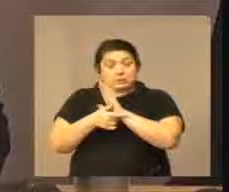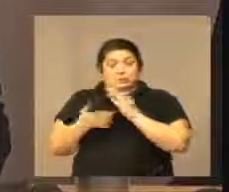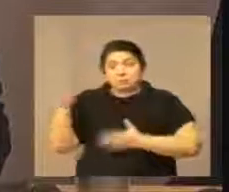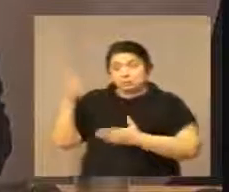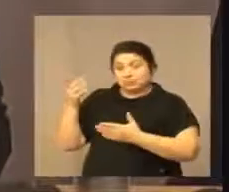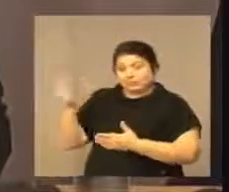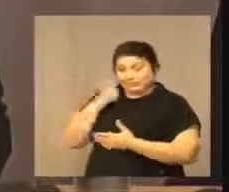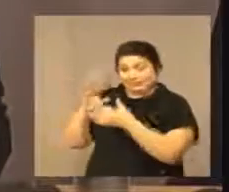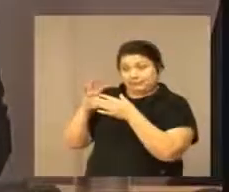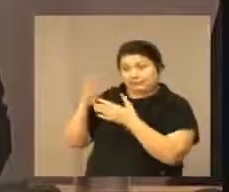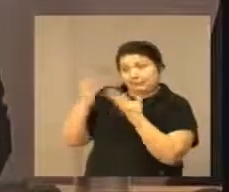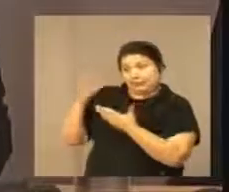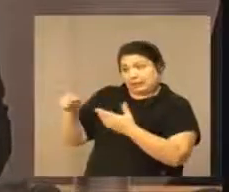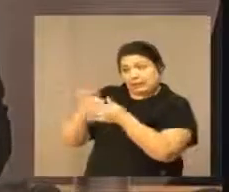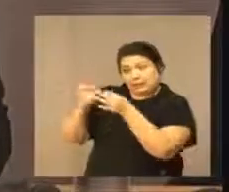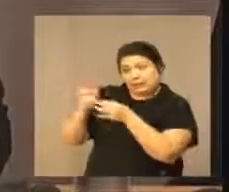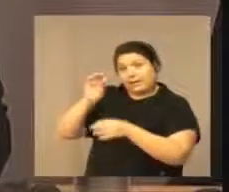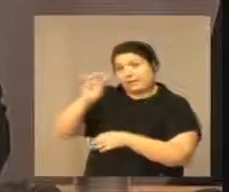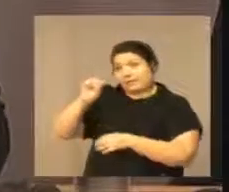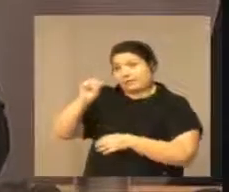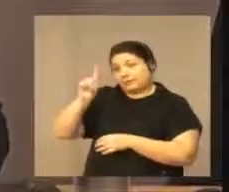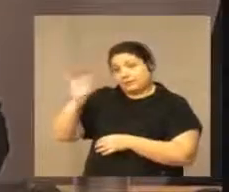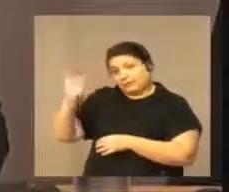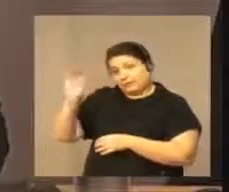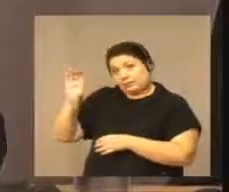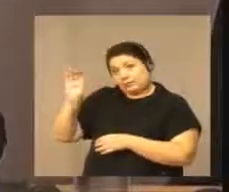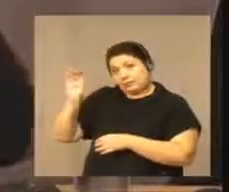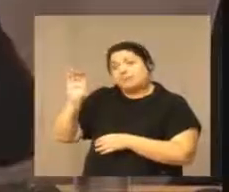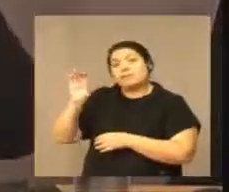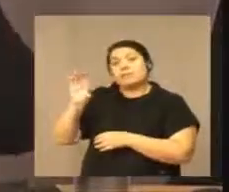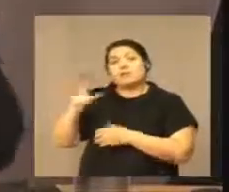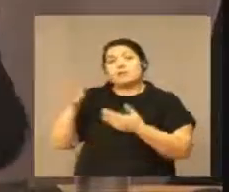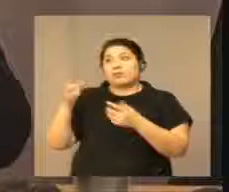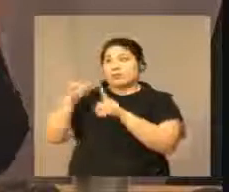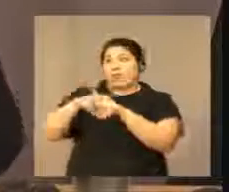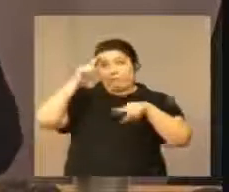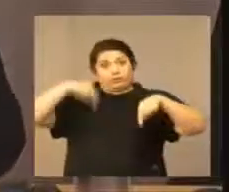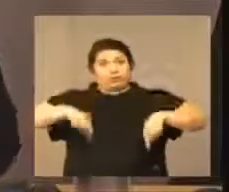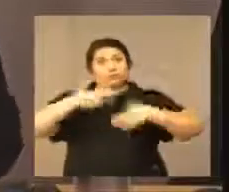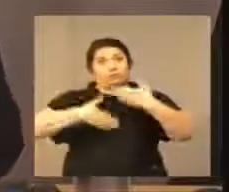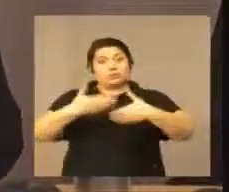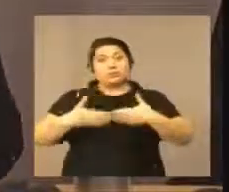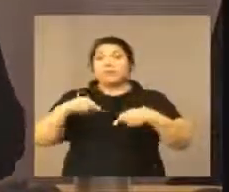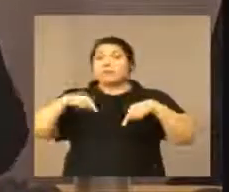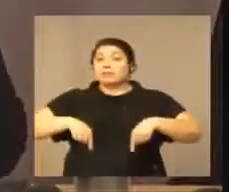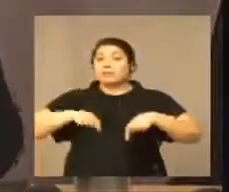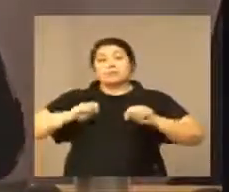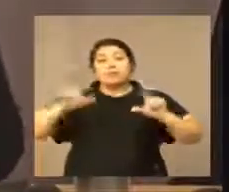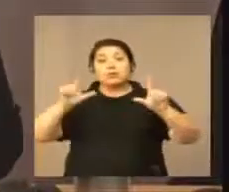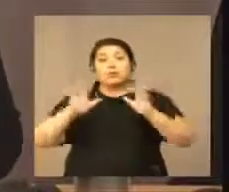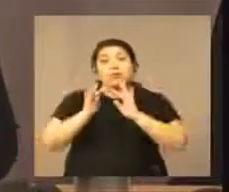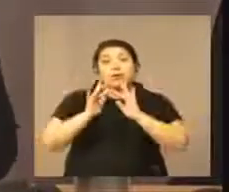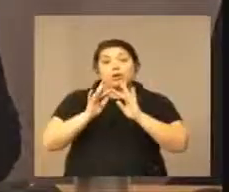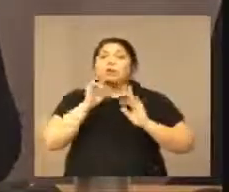maybe mention ESDC after, but in terms of this process, this webinar is the beginning